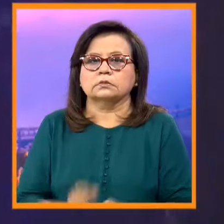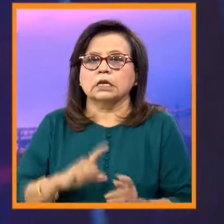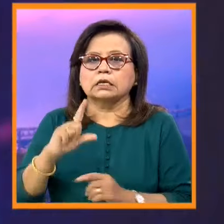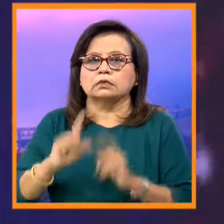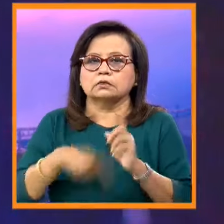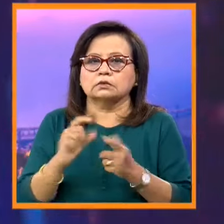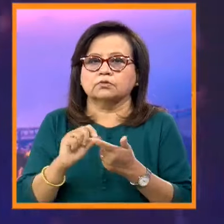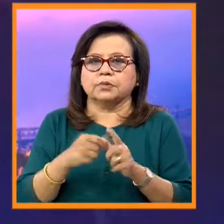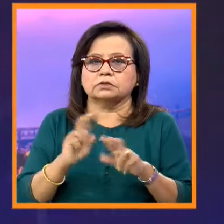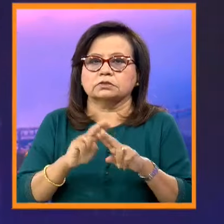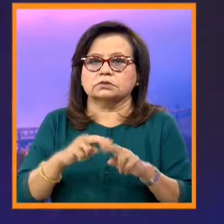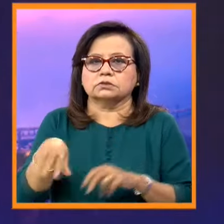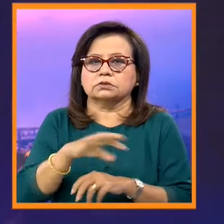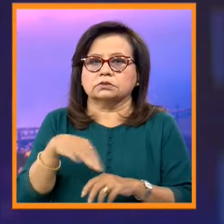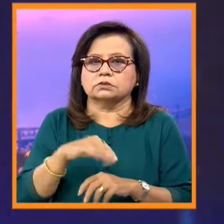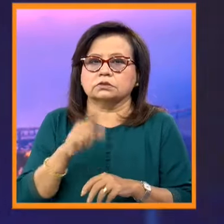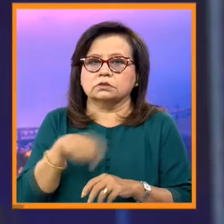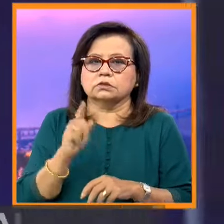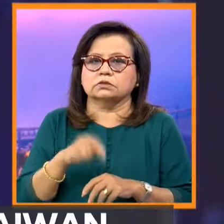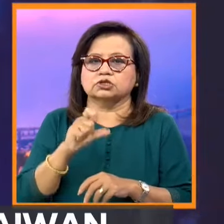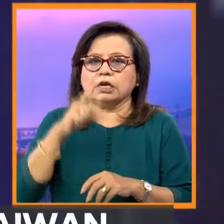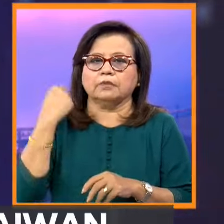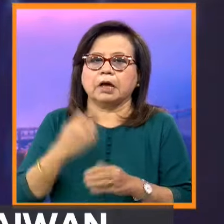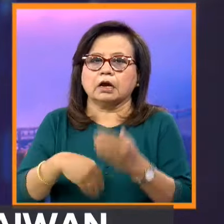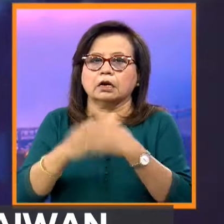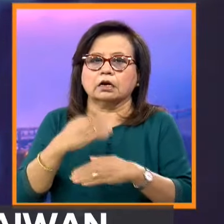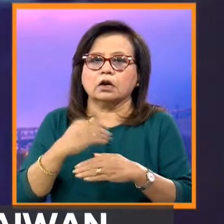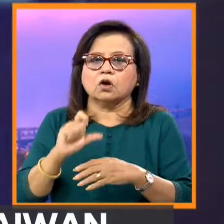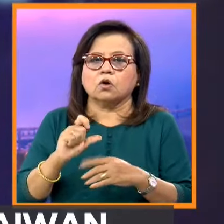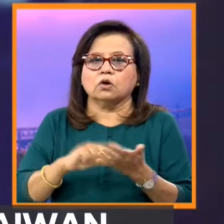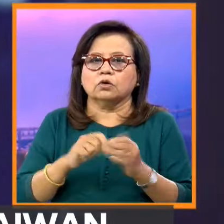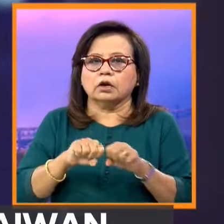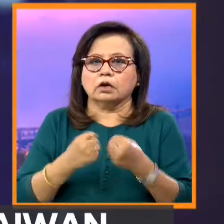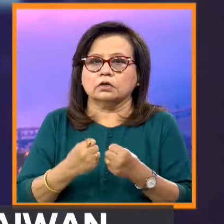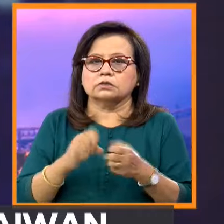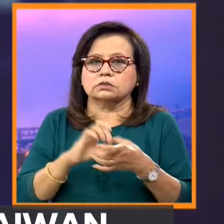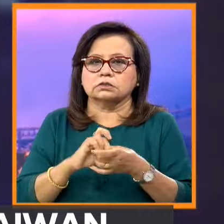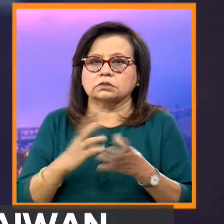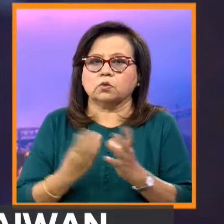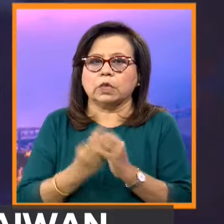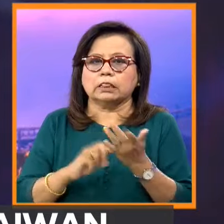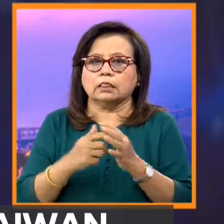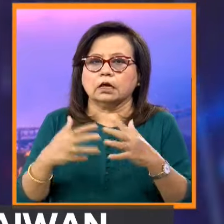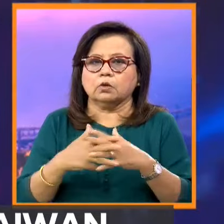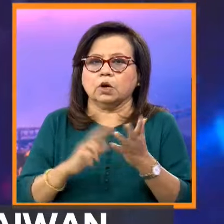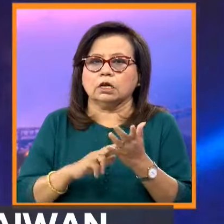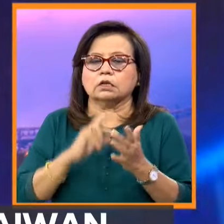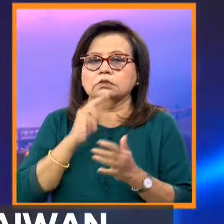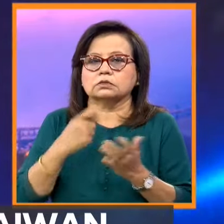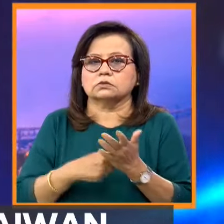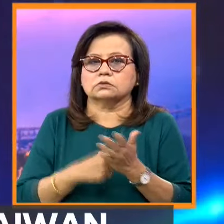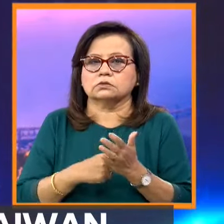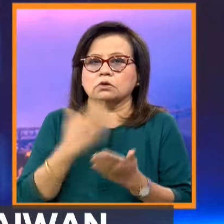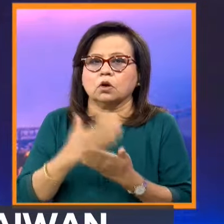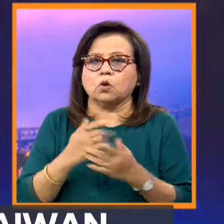Meanwhile, leaders of the Pacific Islands have rejected a China-backed call to break ties with Taiwan, saying that the